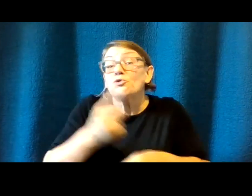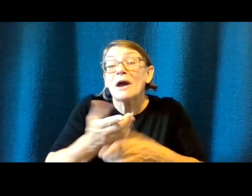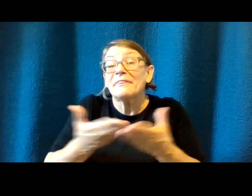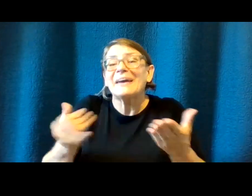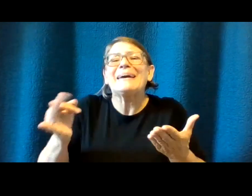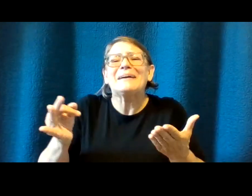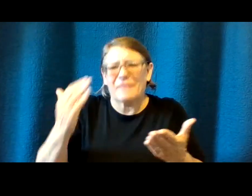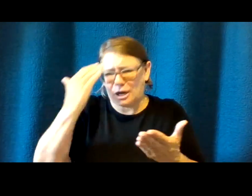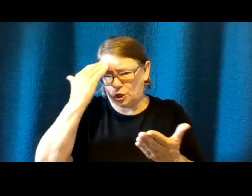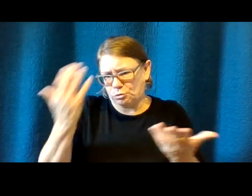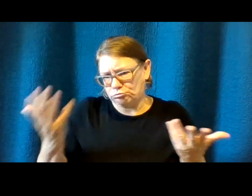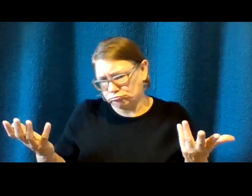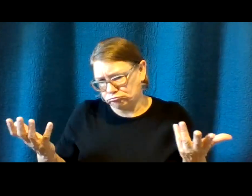So